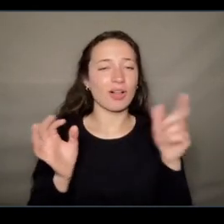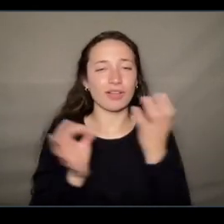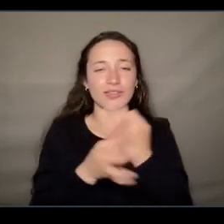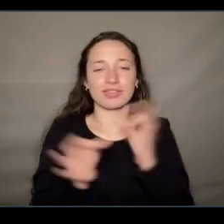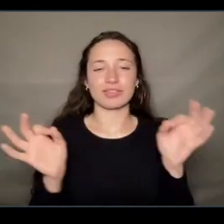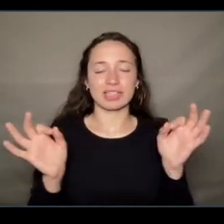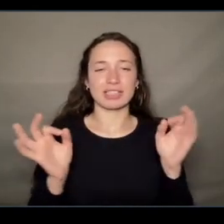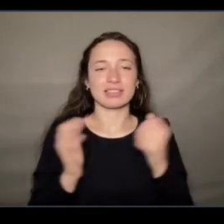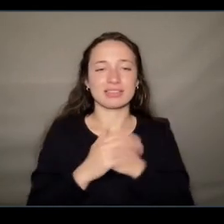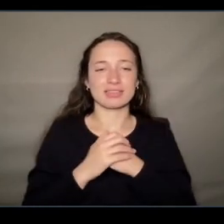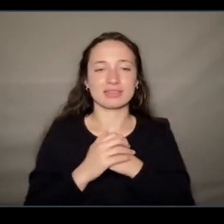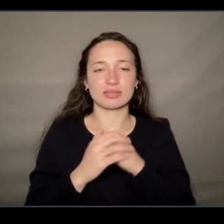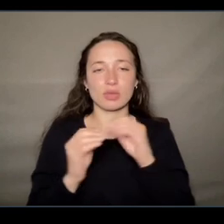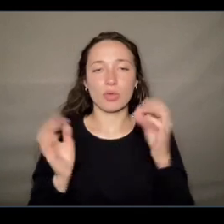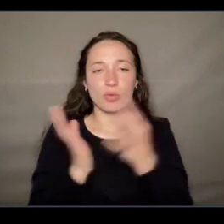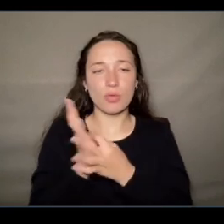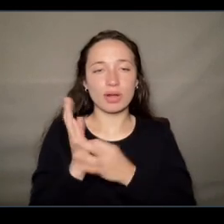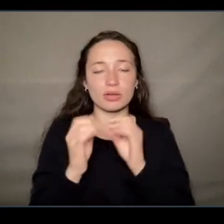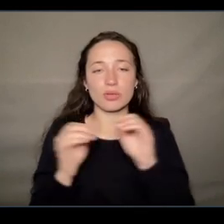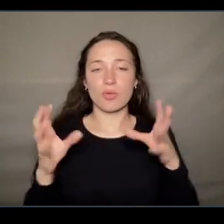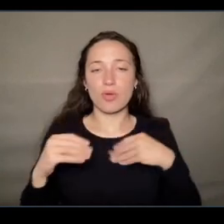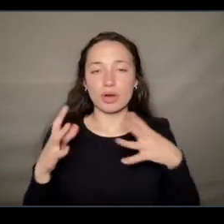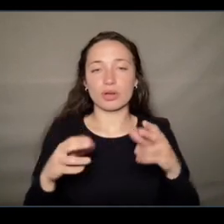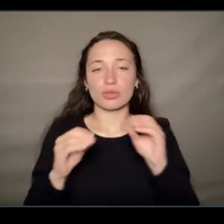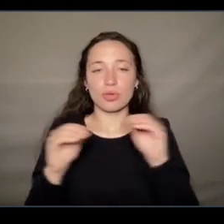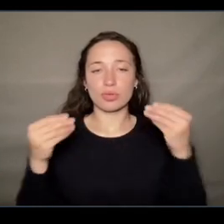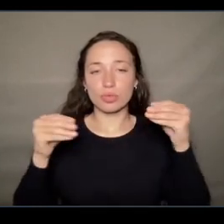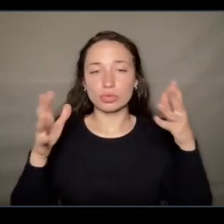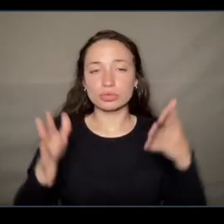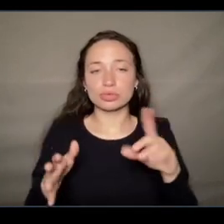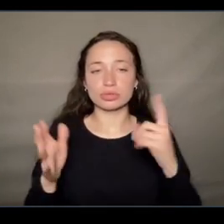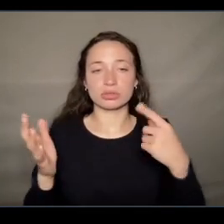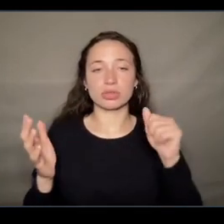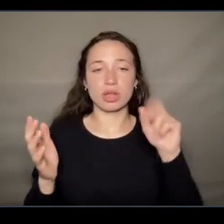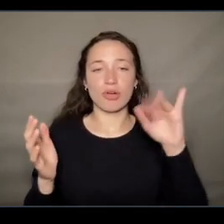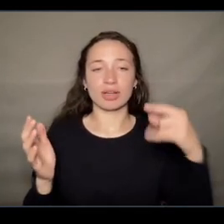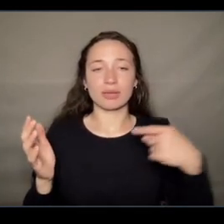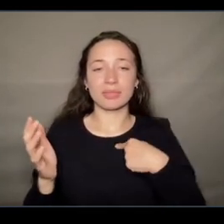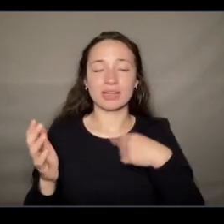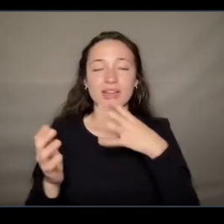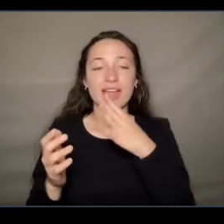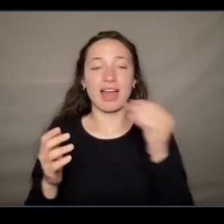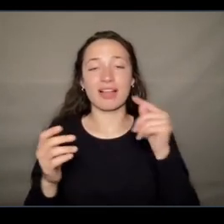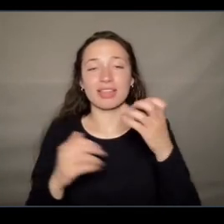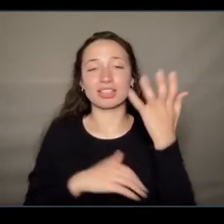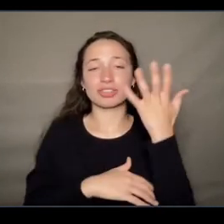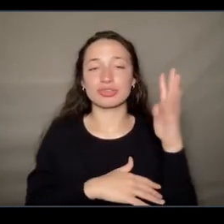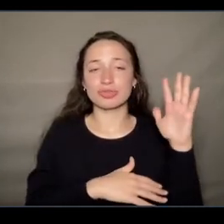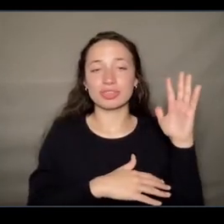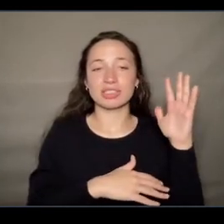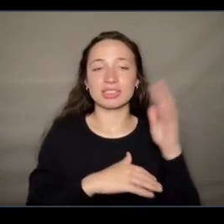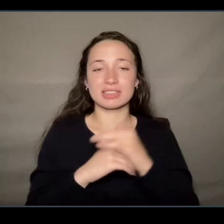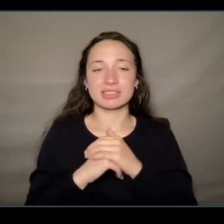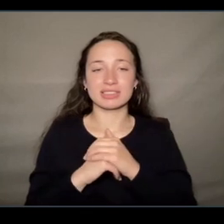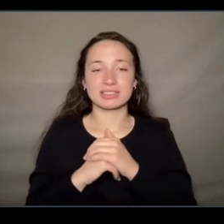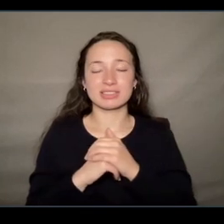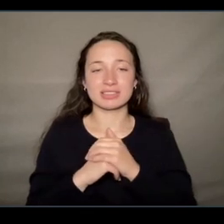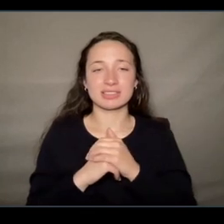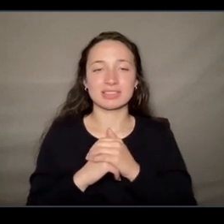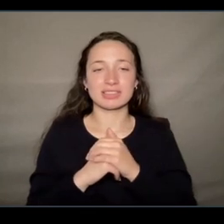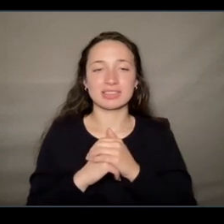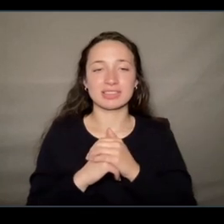all free, no coins, no owner, no grocer, just Ari and me and the